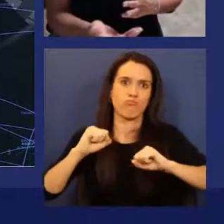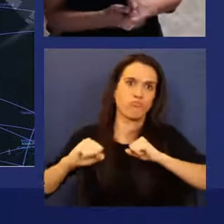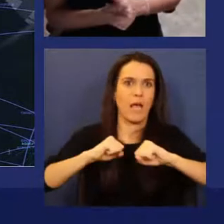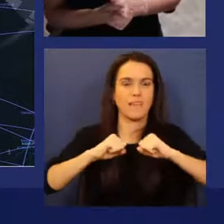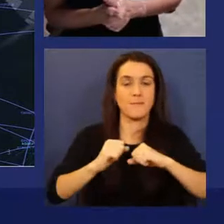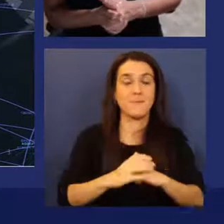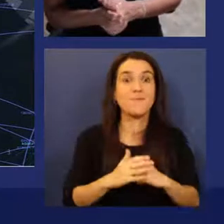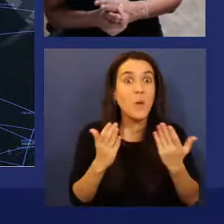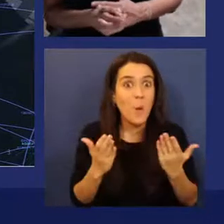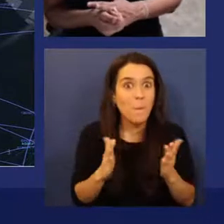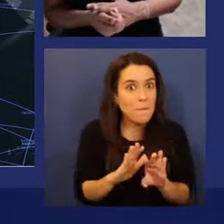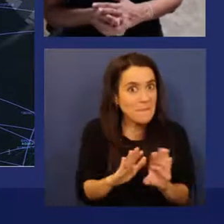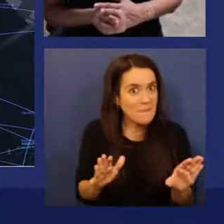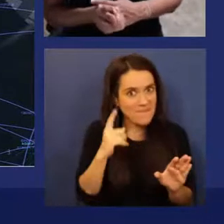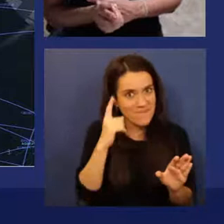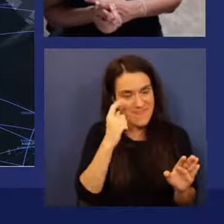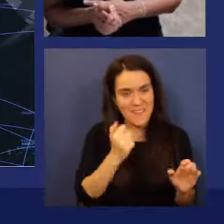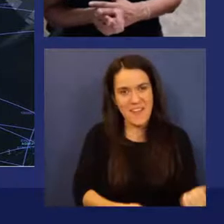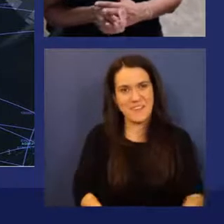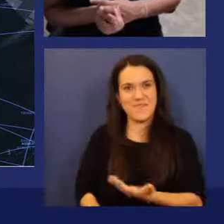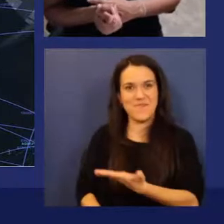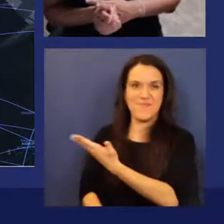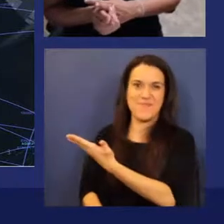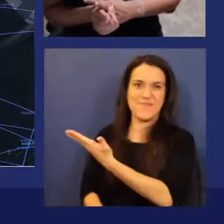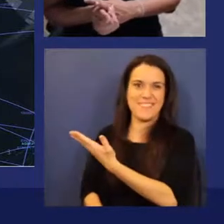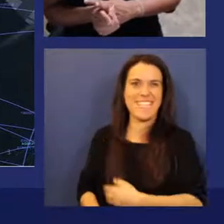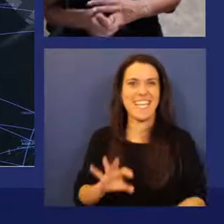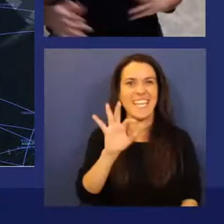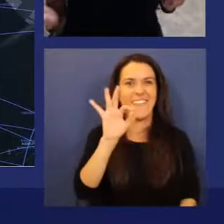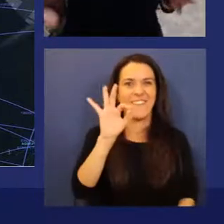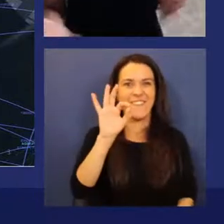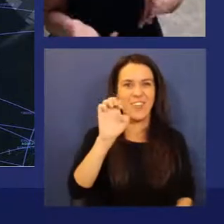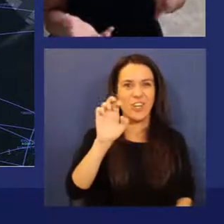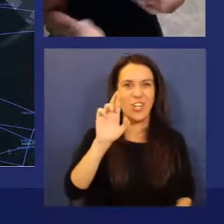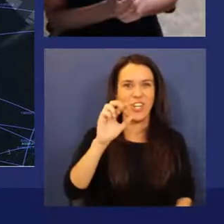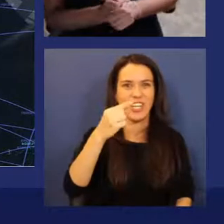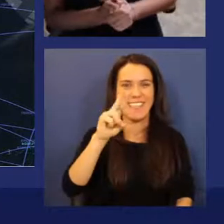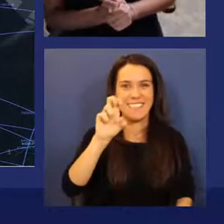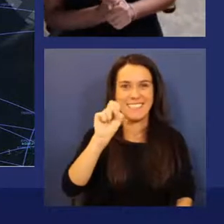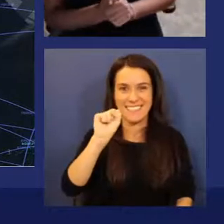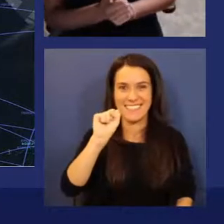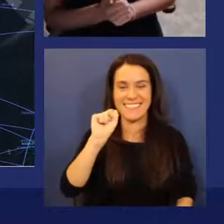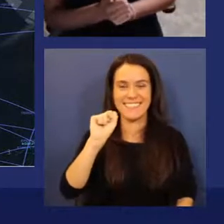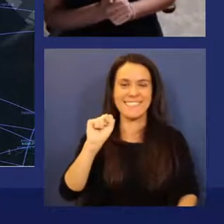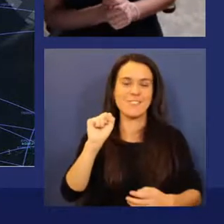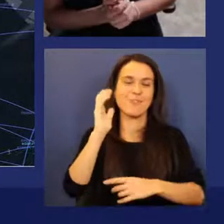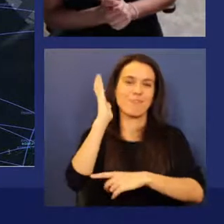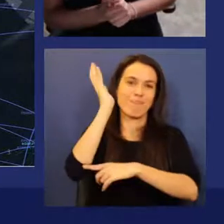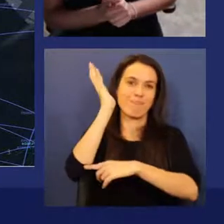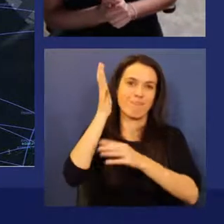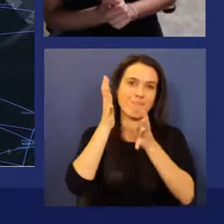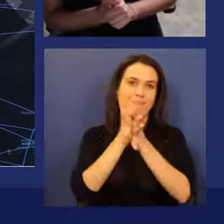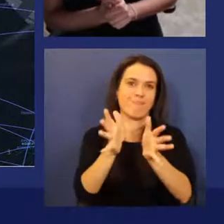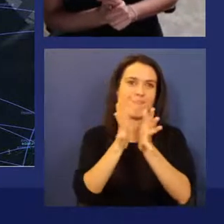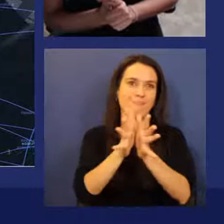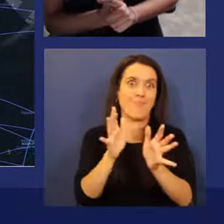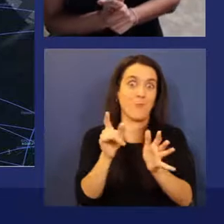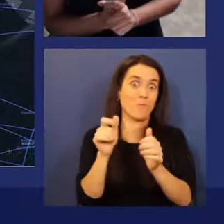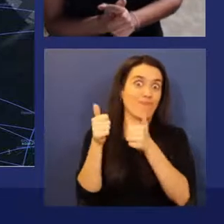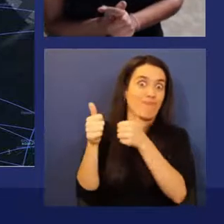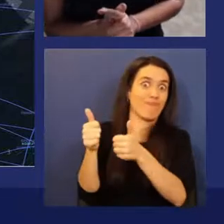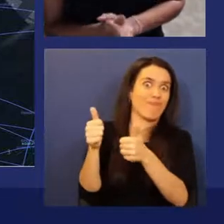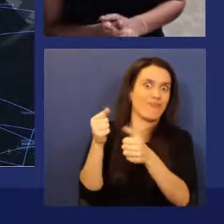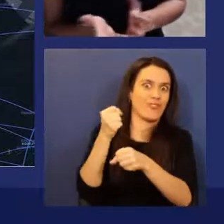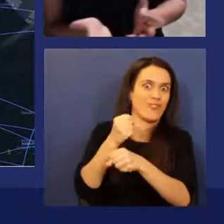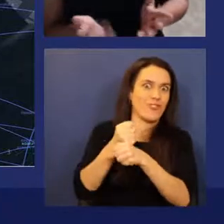I'm going to leave it to Fergus, transition to Fergus, so that he can start showcasing some of the awesome work that we did